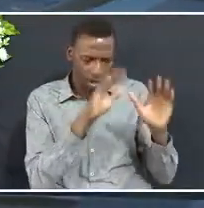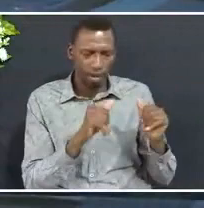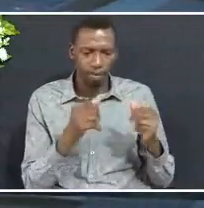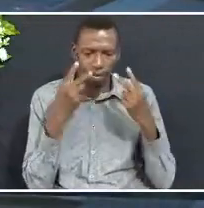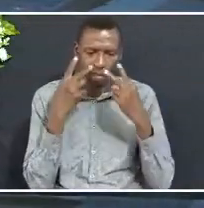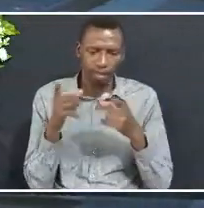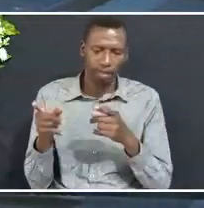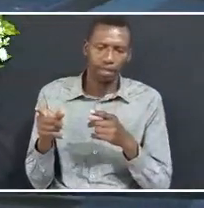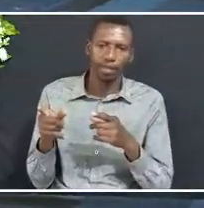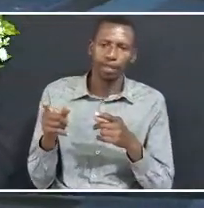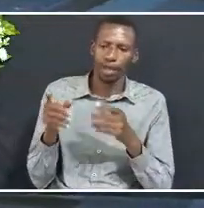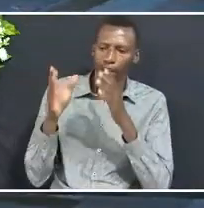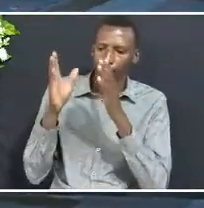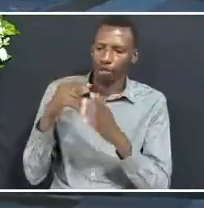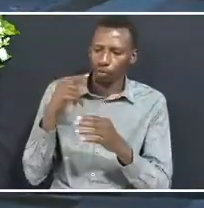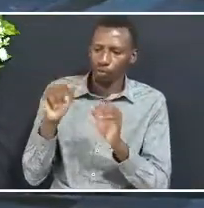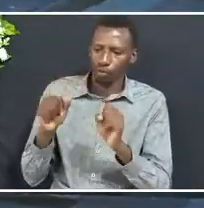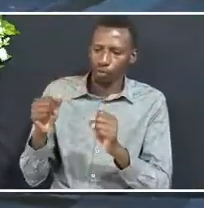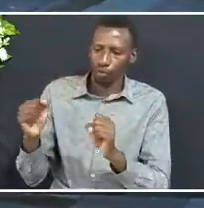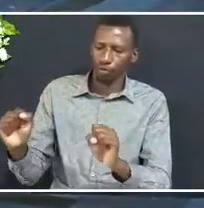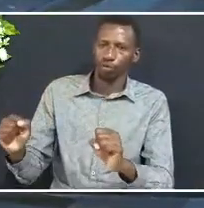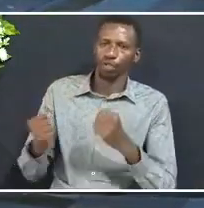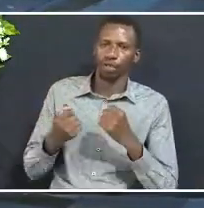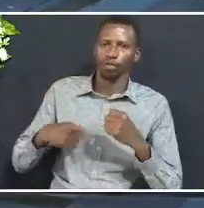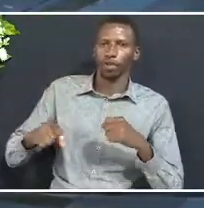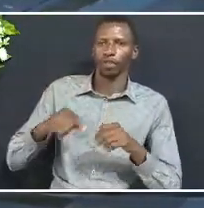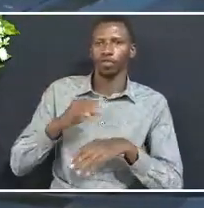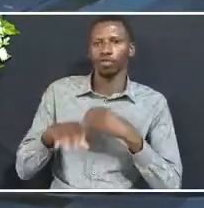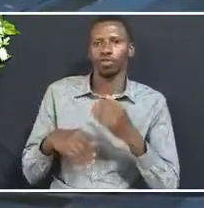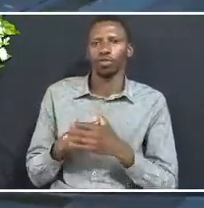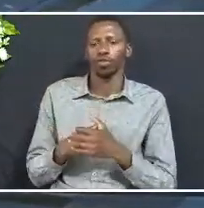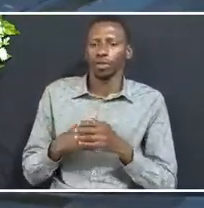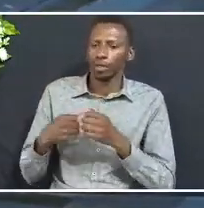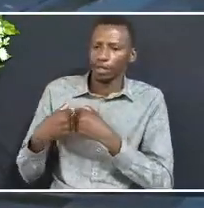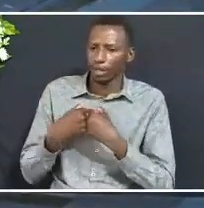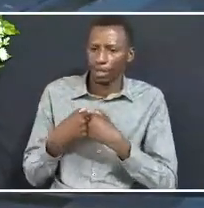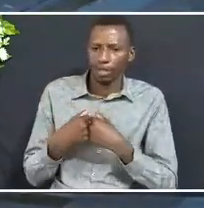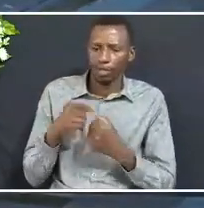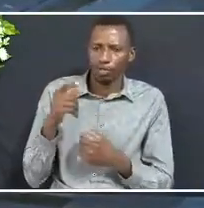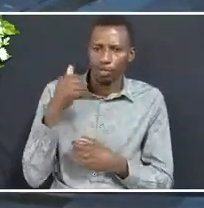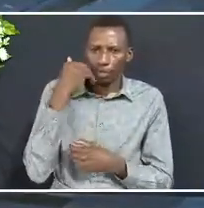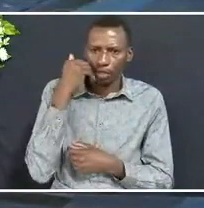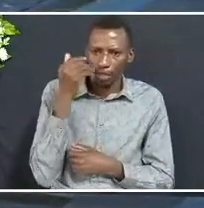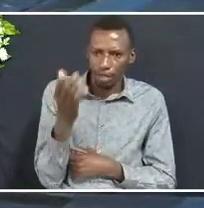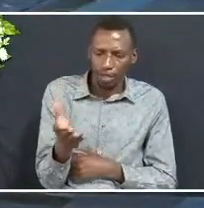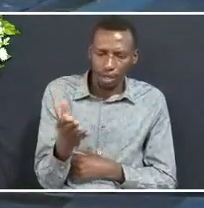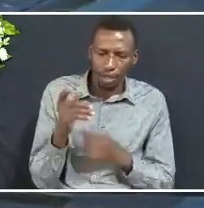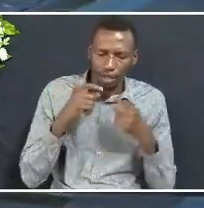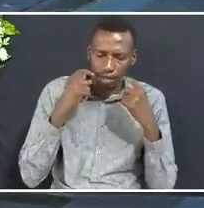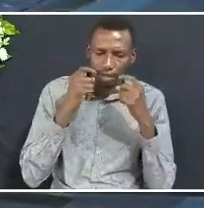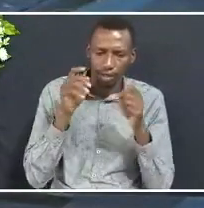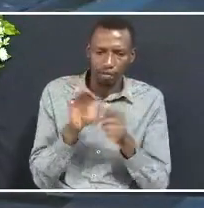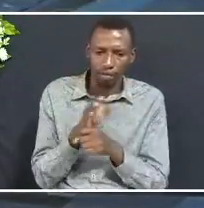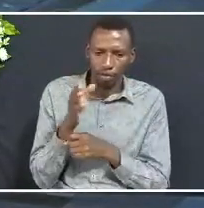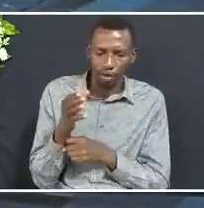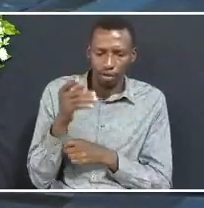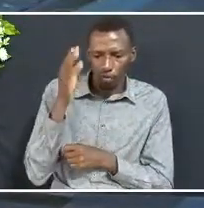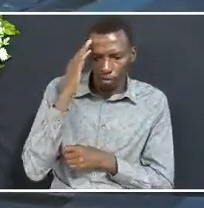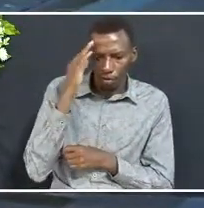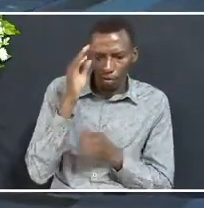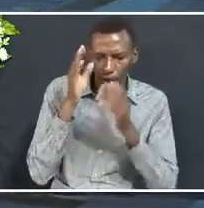mind challenging that even in your sinfulness, you can recognize that someone out there knows